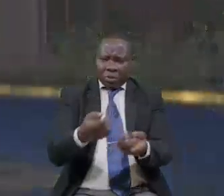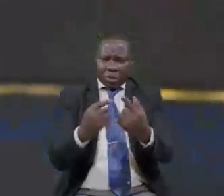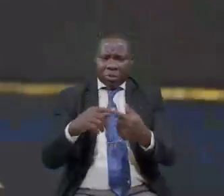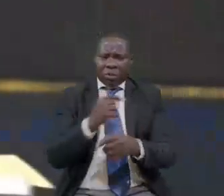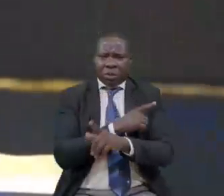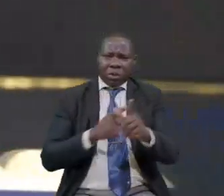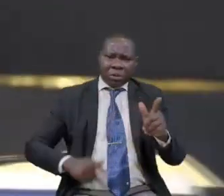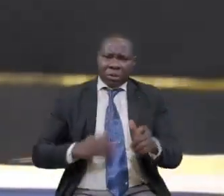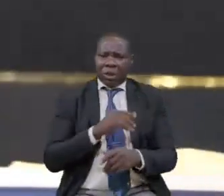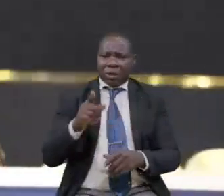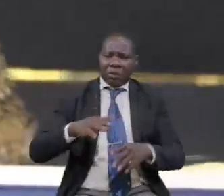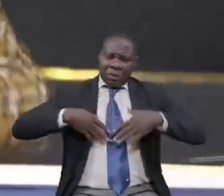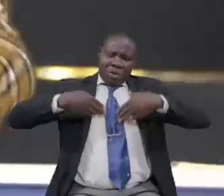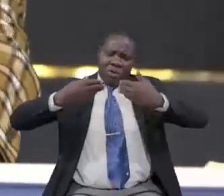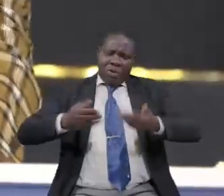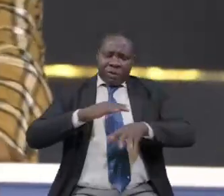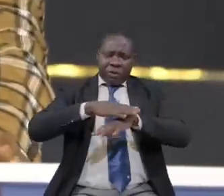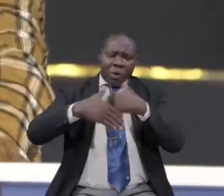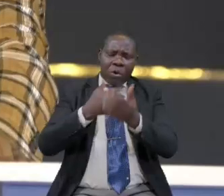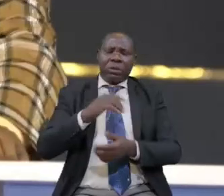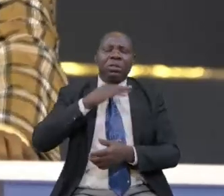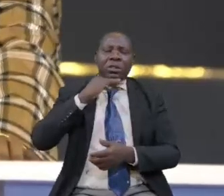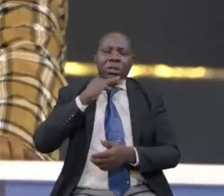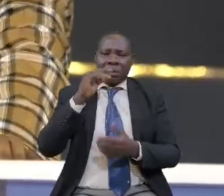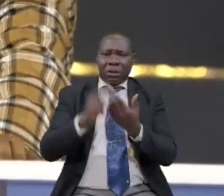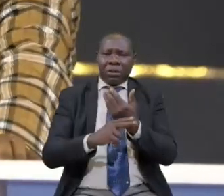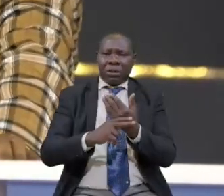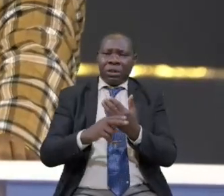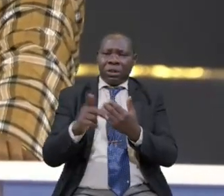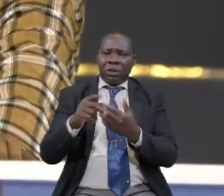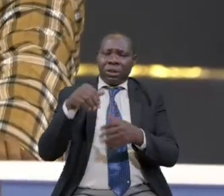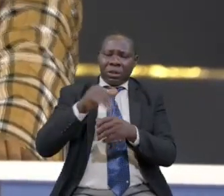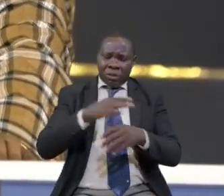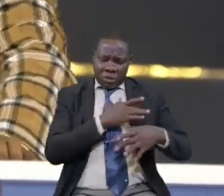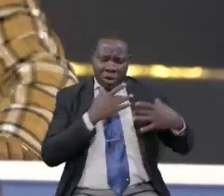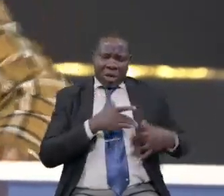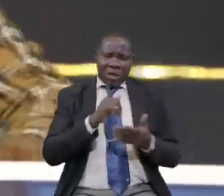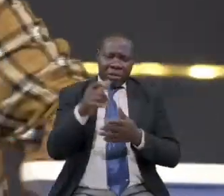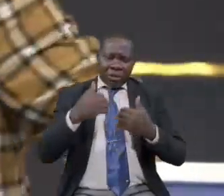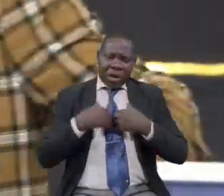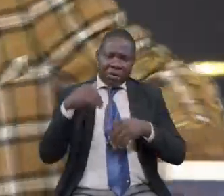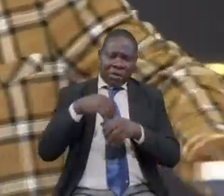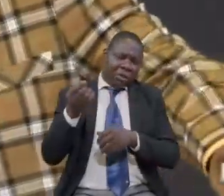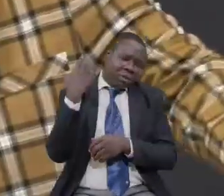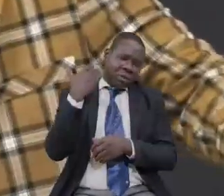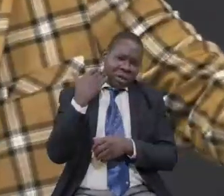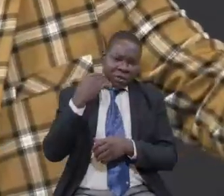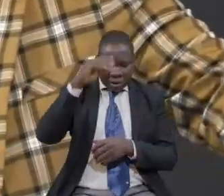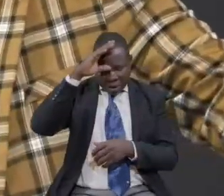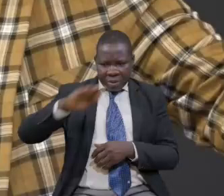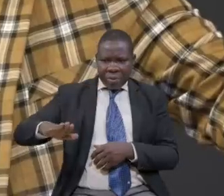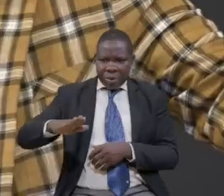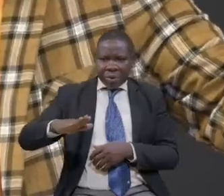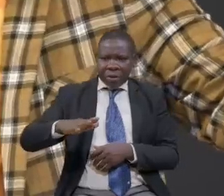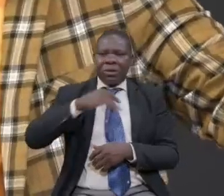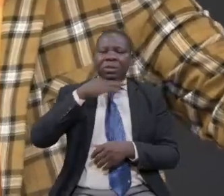confess all the defilement you had in the past, boy defiler, they